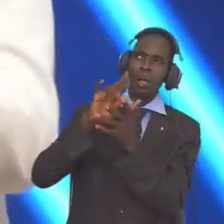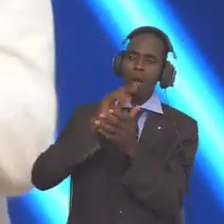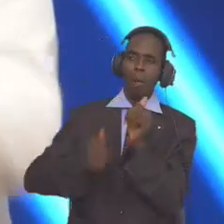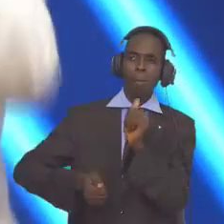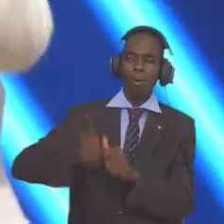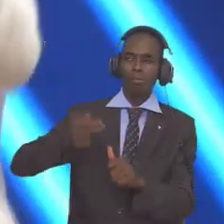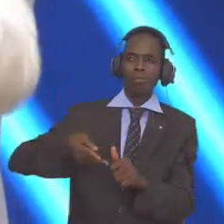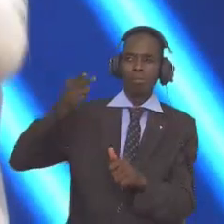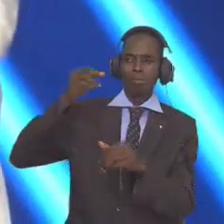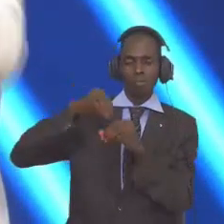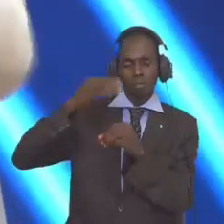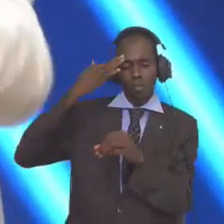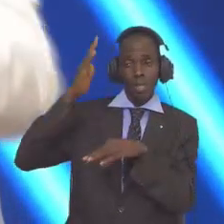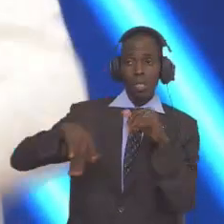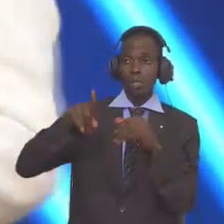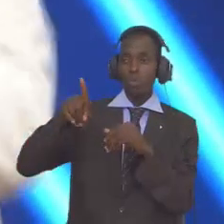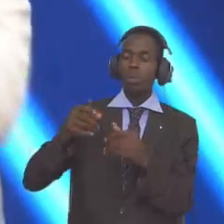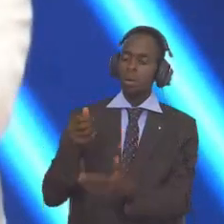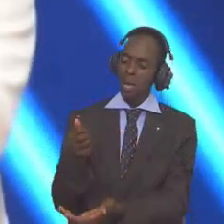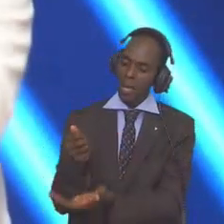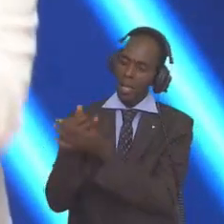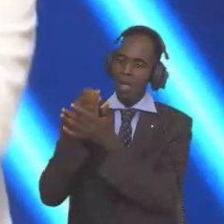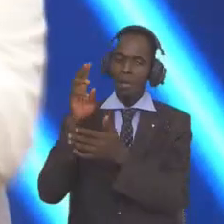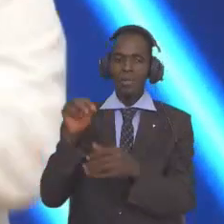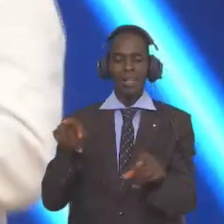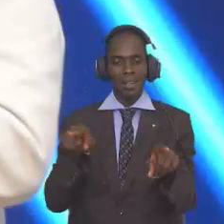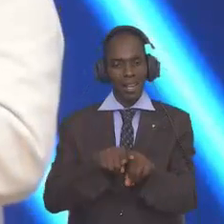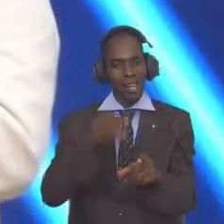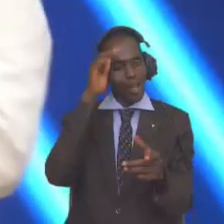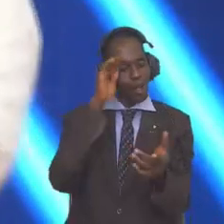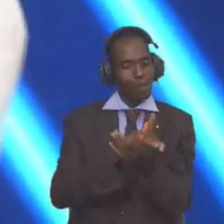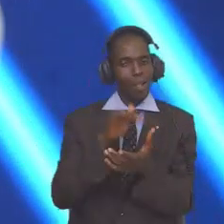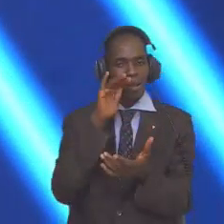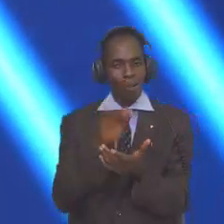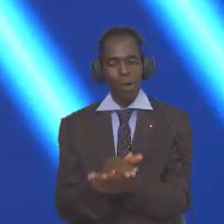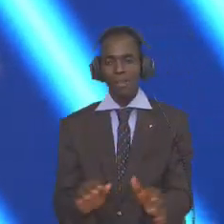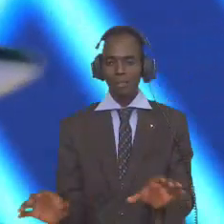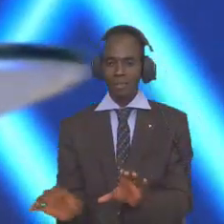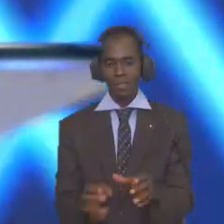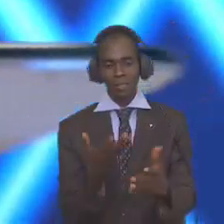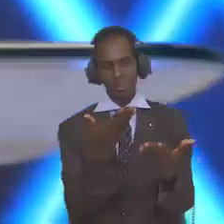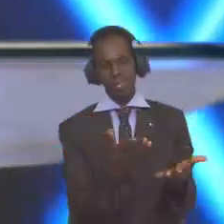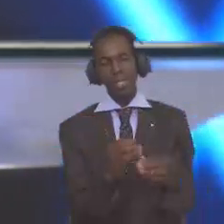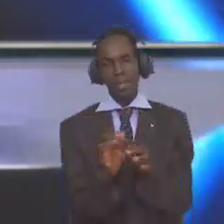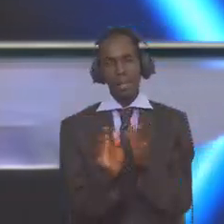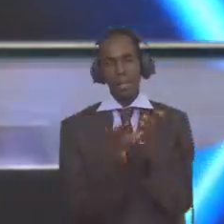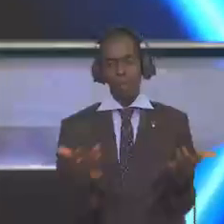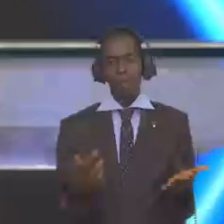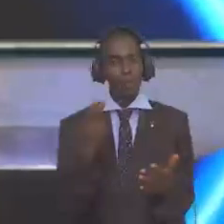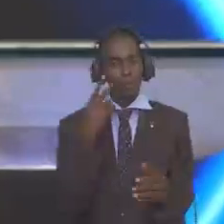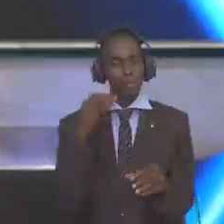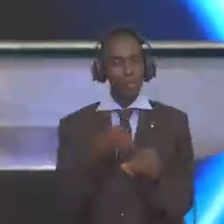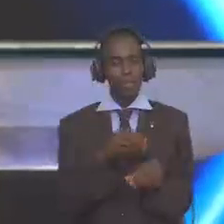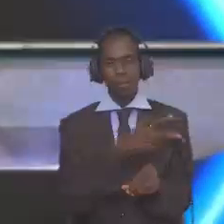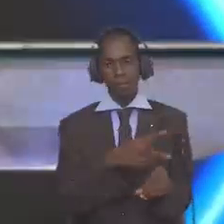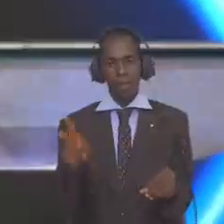do you do? Like Priscilla and Aquila, still to be of help to them. In verse 4, it says in